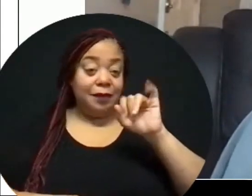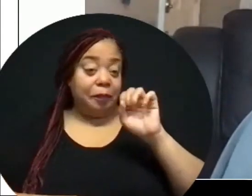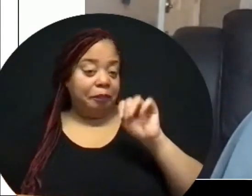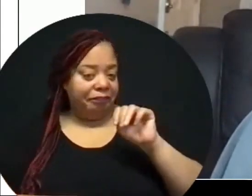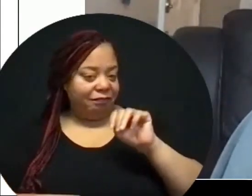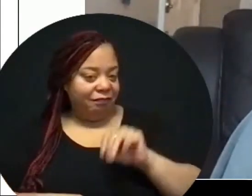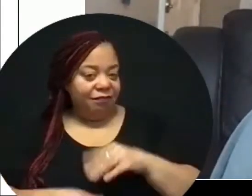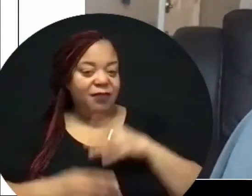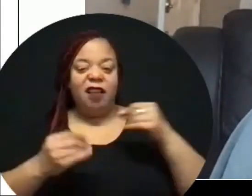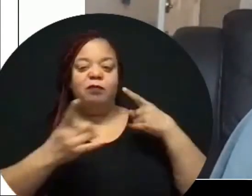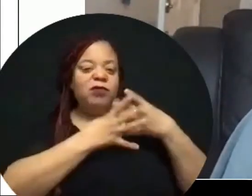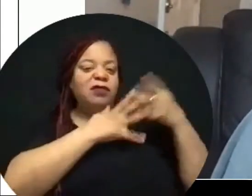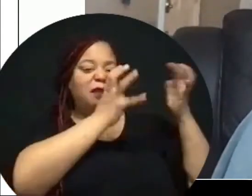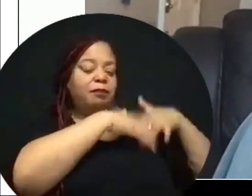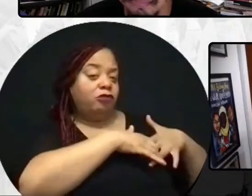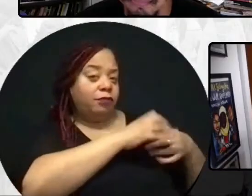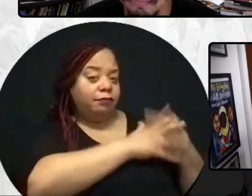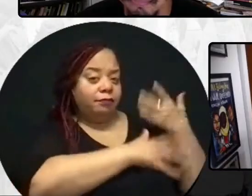That's it.